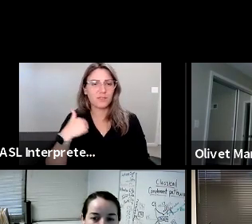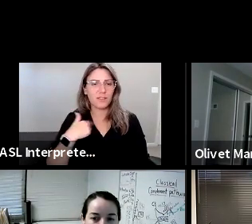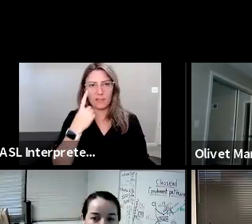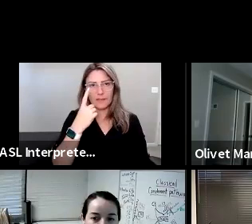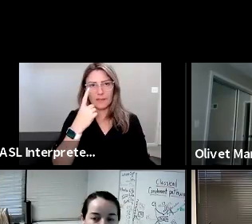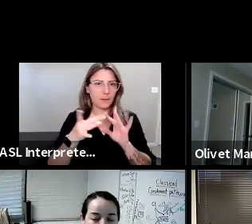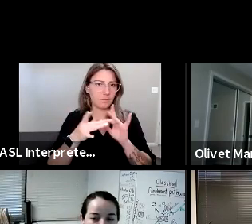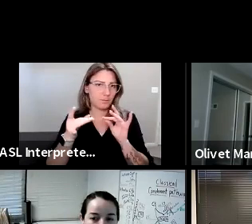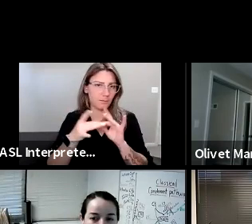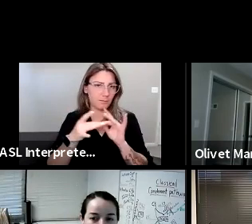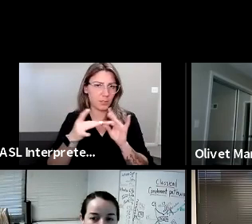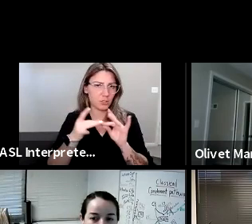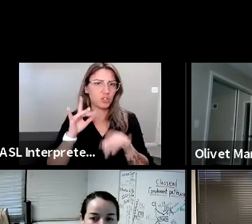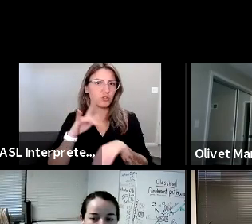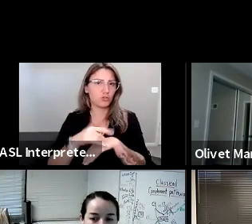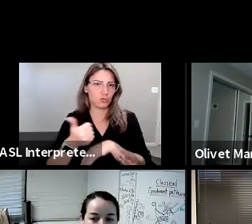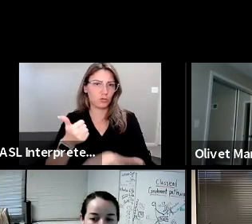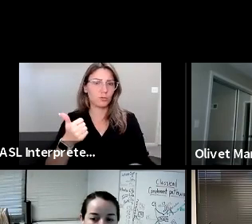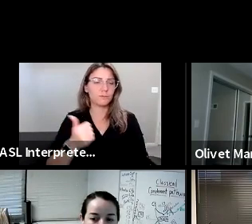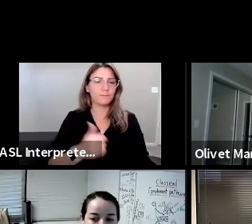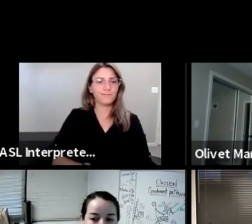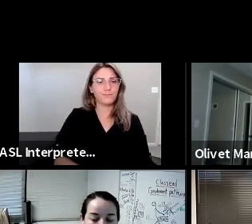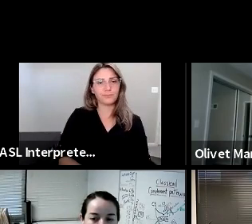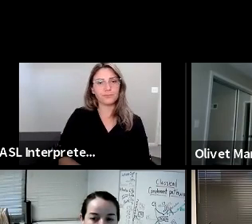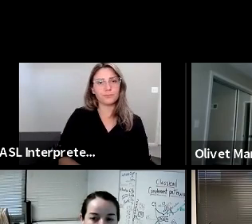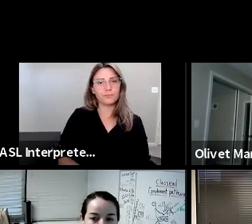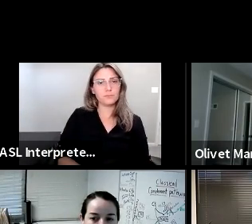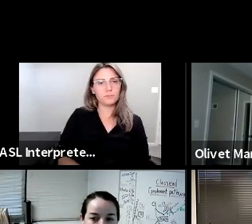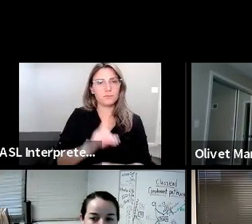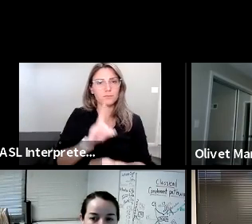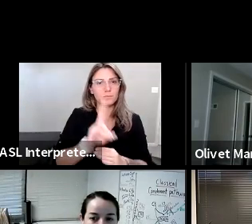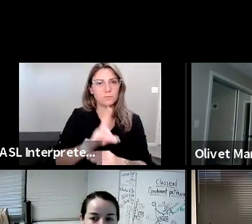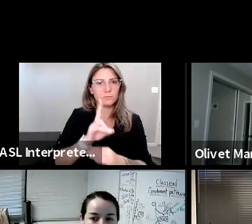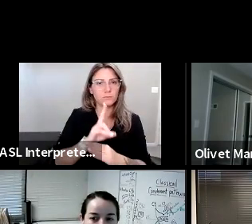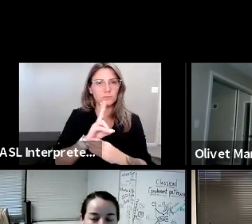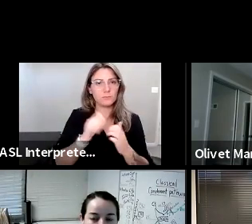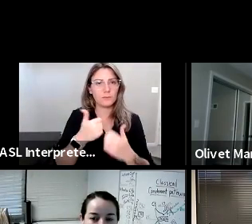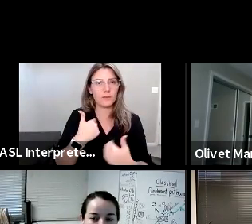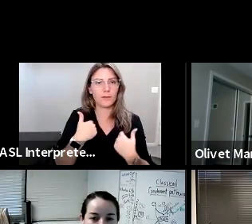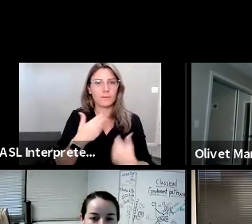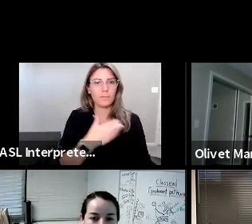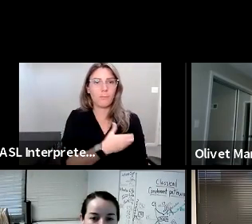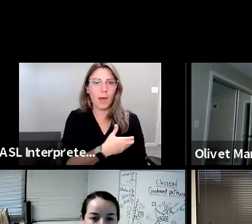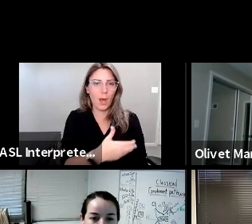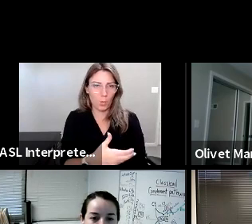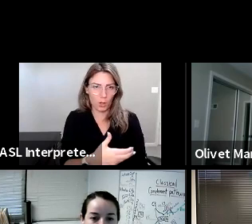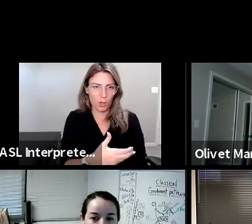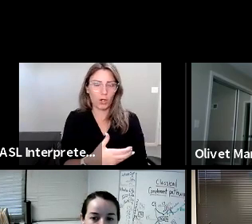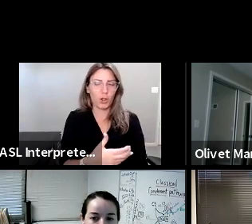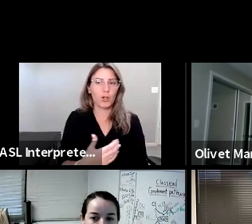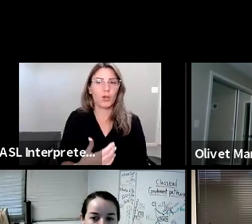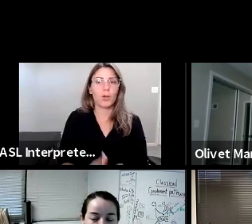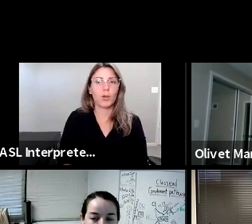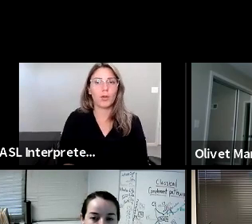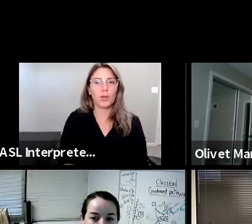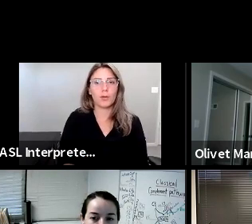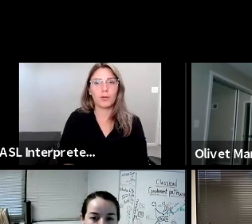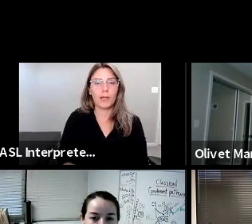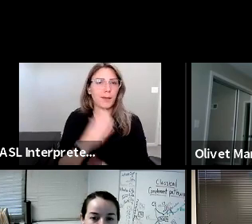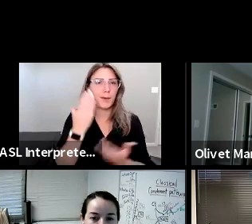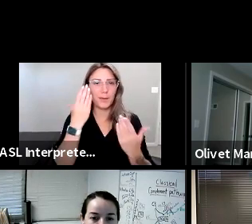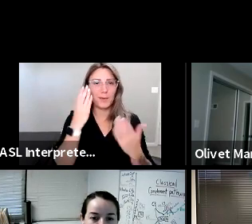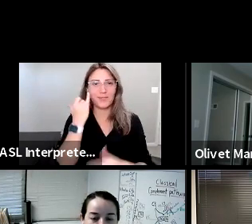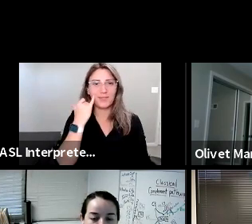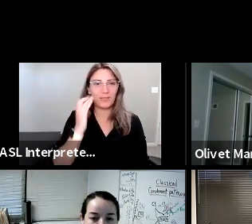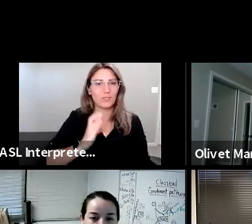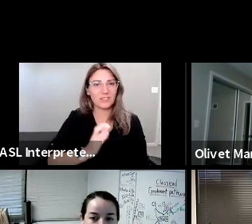this earlier on, was used as a way to have power in I don't know if it was Congress, I don't know